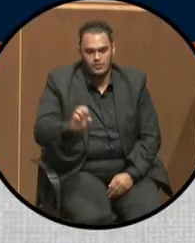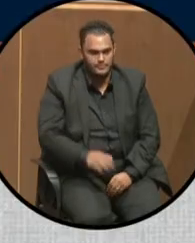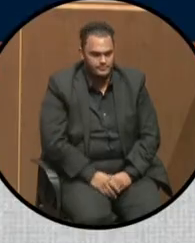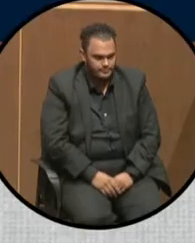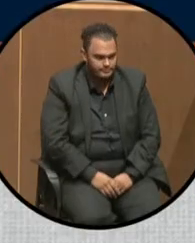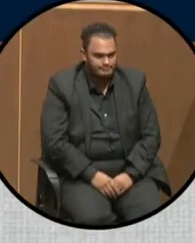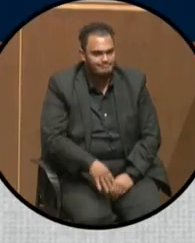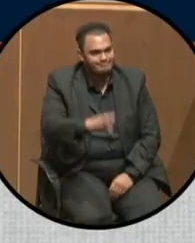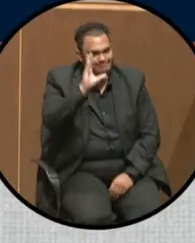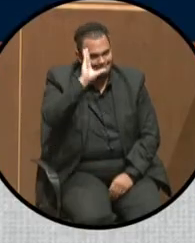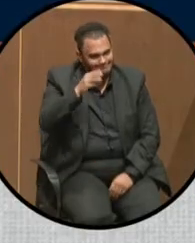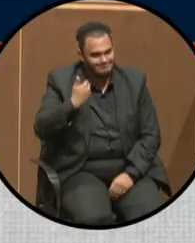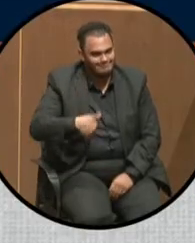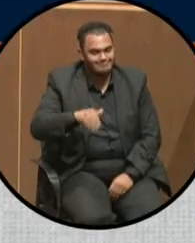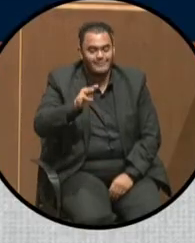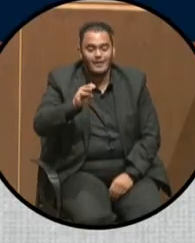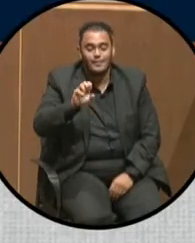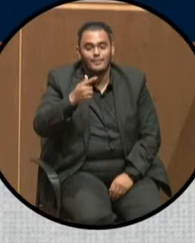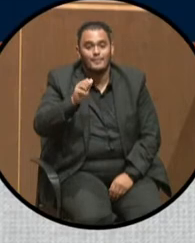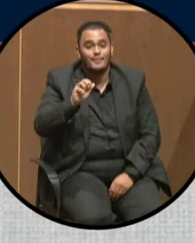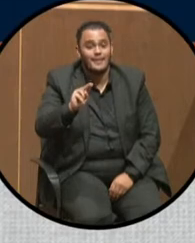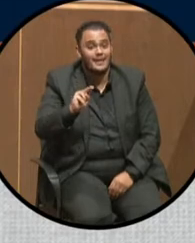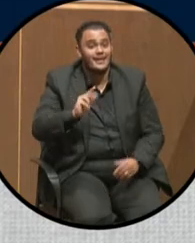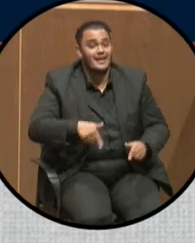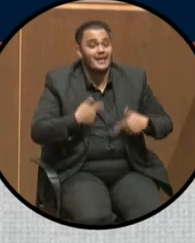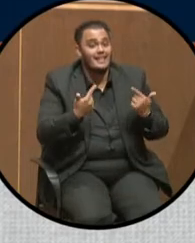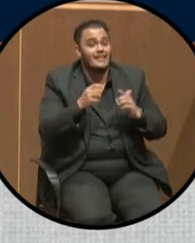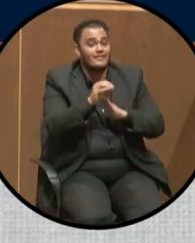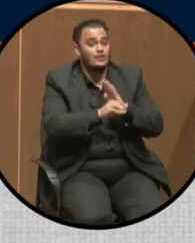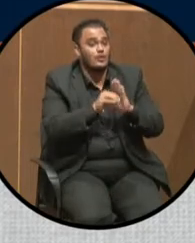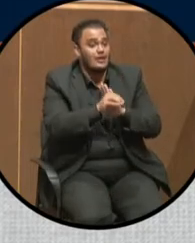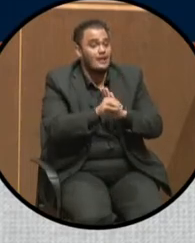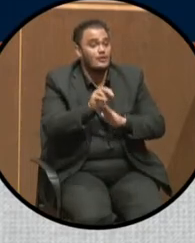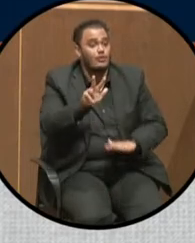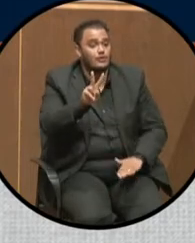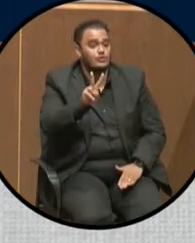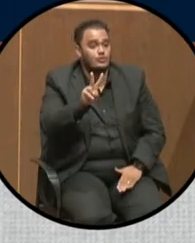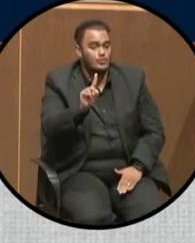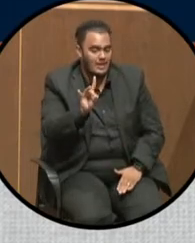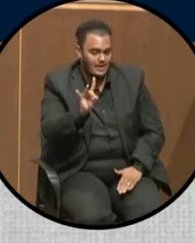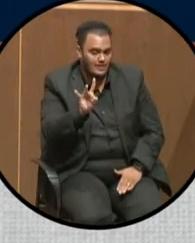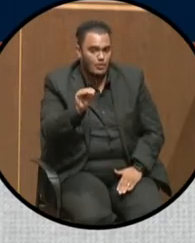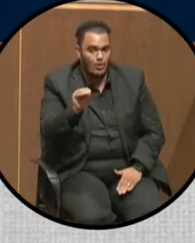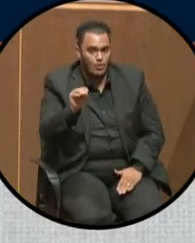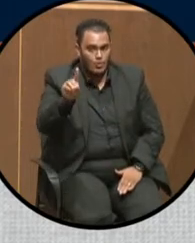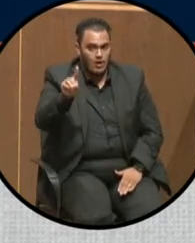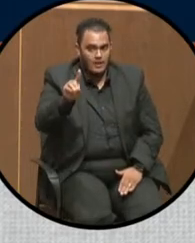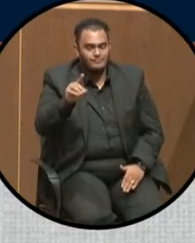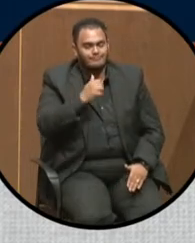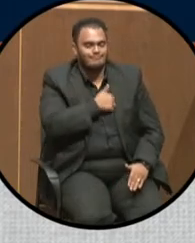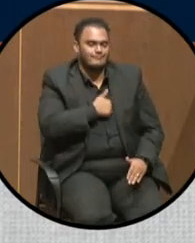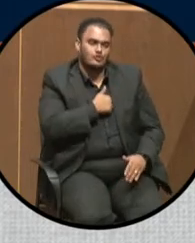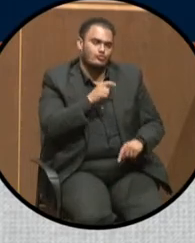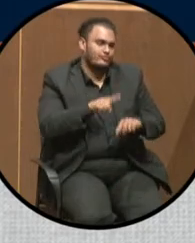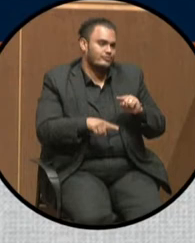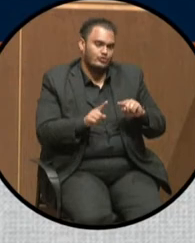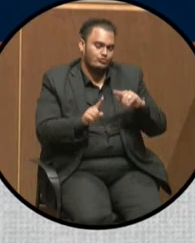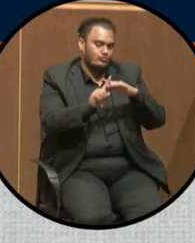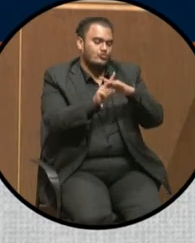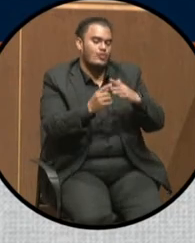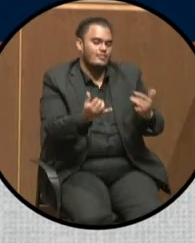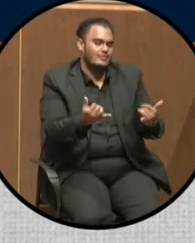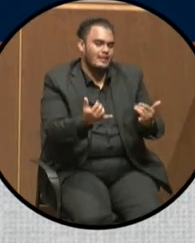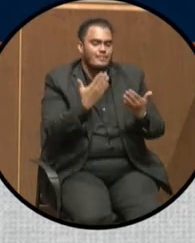Hello, my name is Megan Kaur. I reside in Orlando, 32801. Sorry I could not be there in person, but I thank you for this opportunity